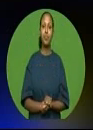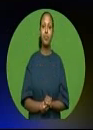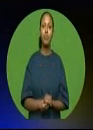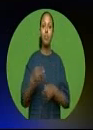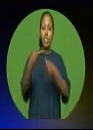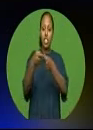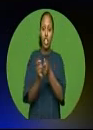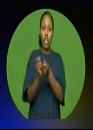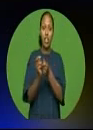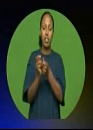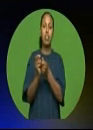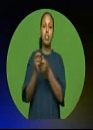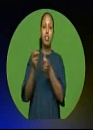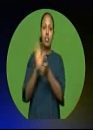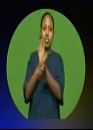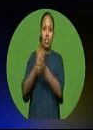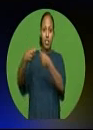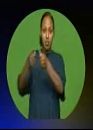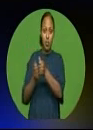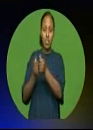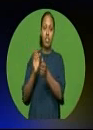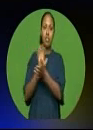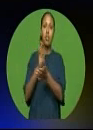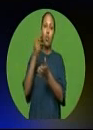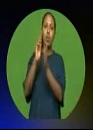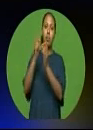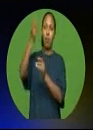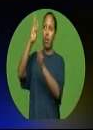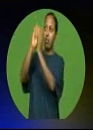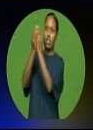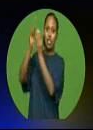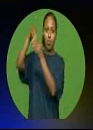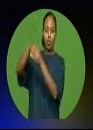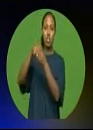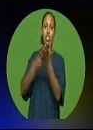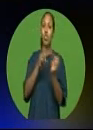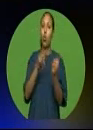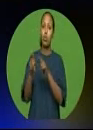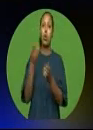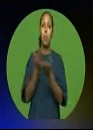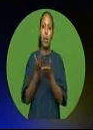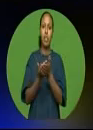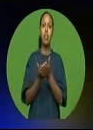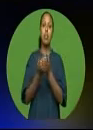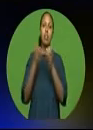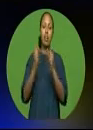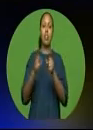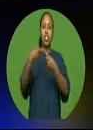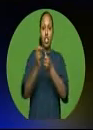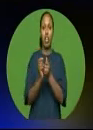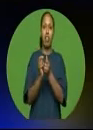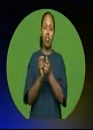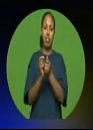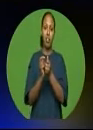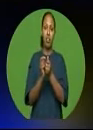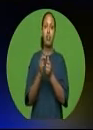Checking deposits or demand deposits also include money kept in checking